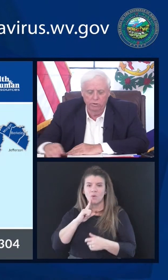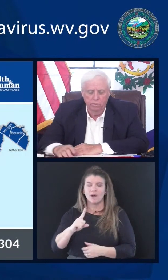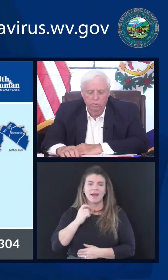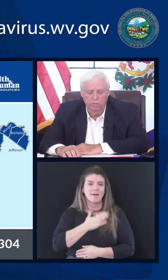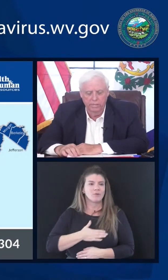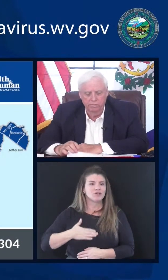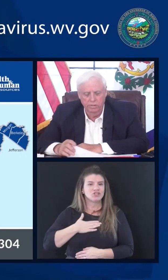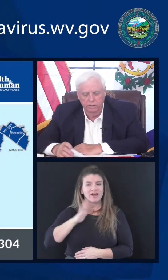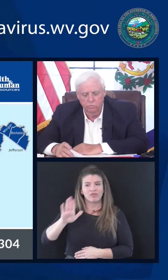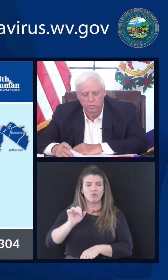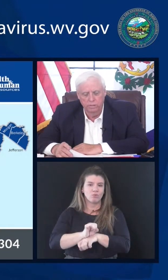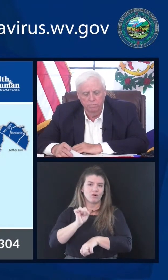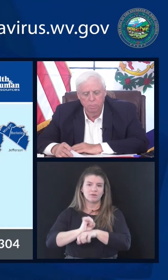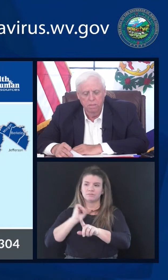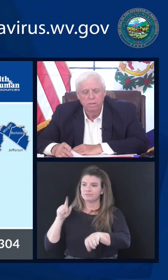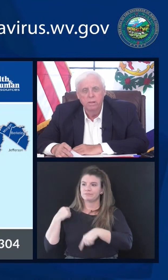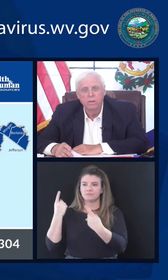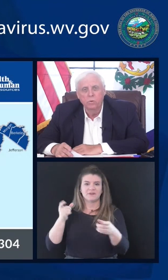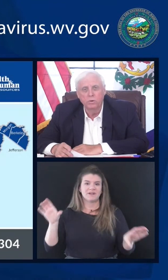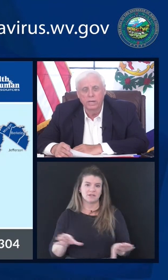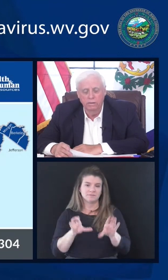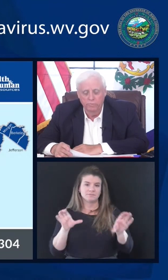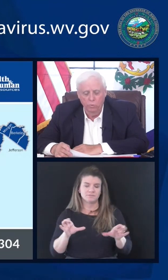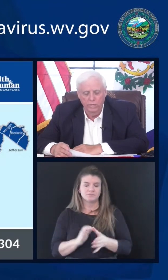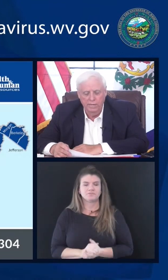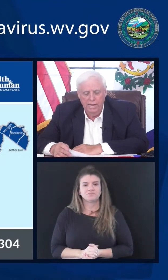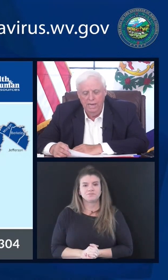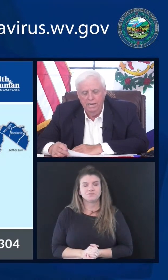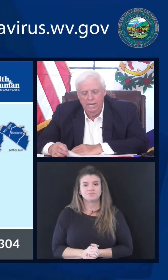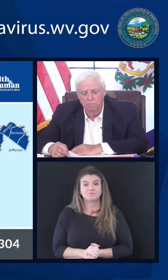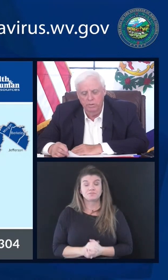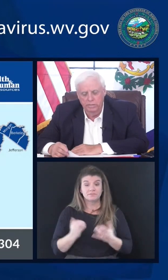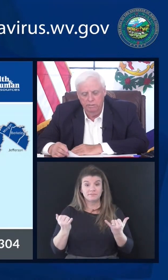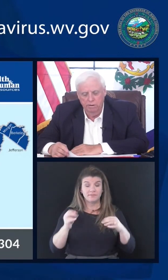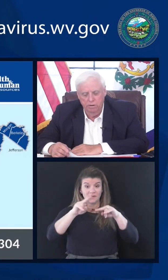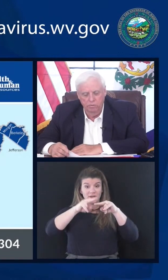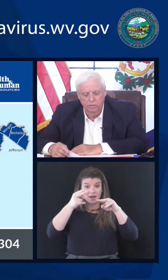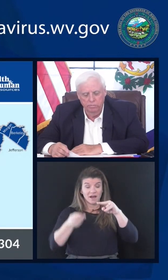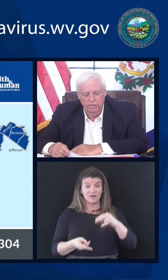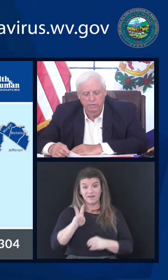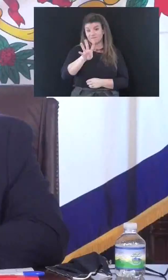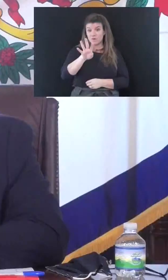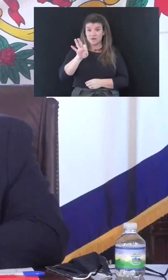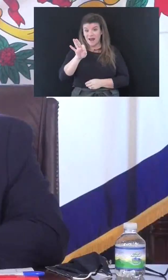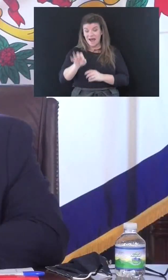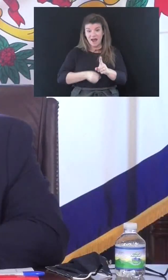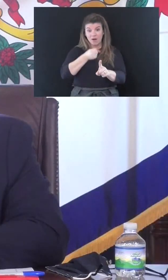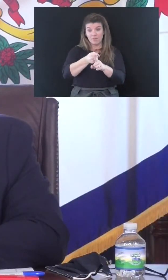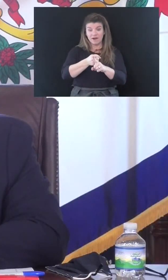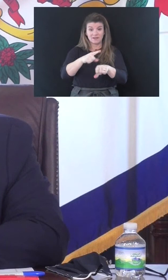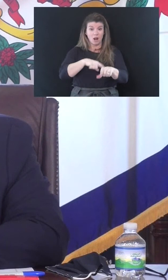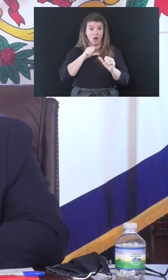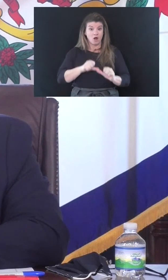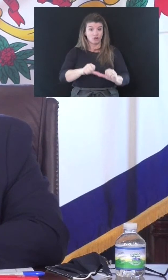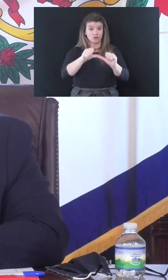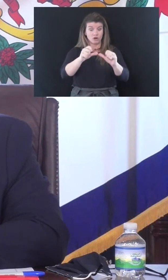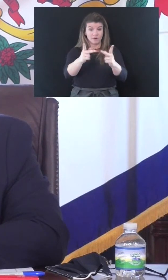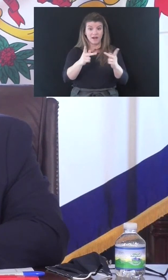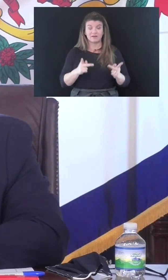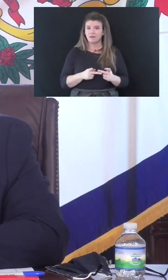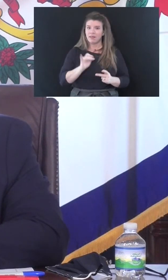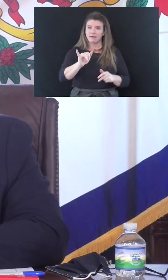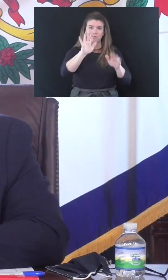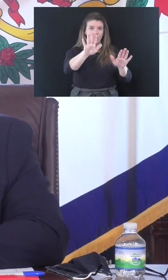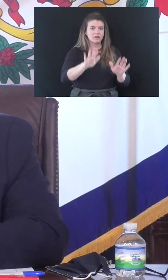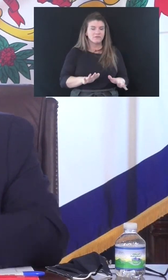appreciate all the great work they've done as well. We're down to 49 outbreaks in our long-term care facilities. That's wonderful. Our